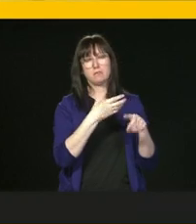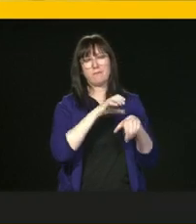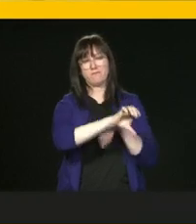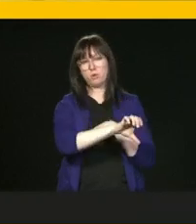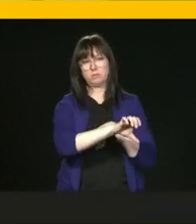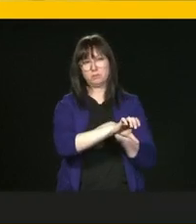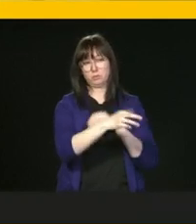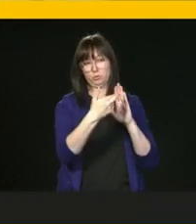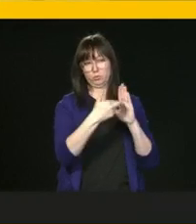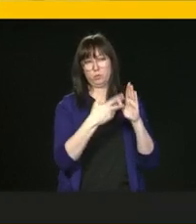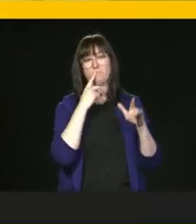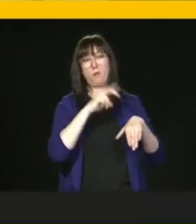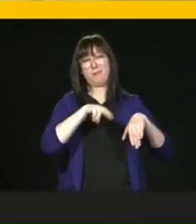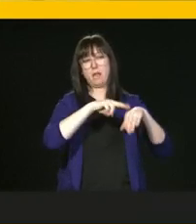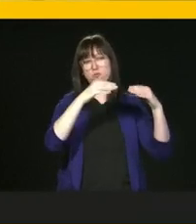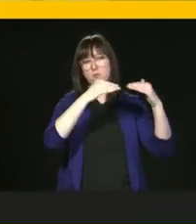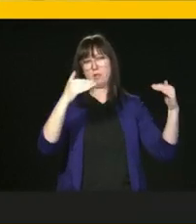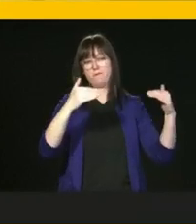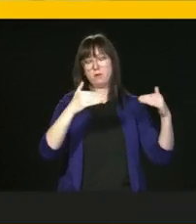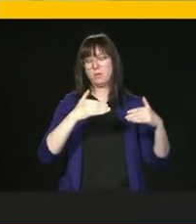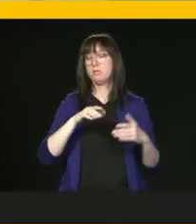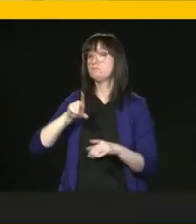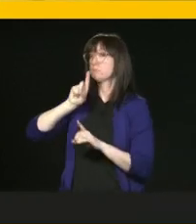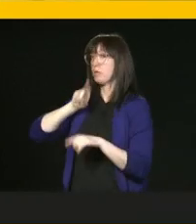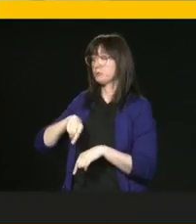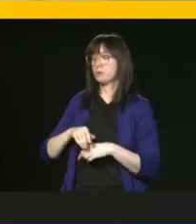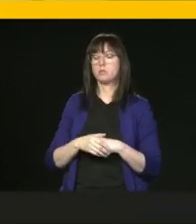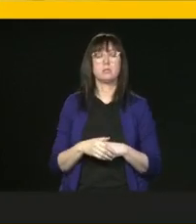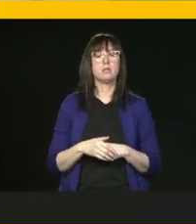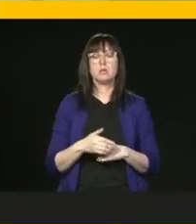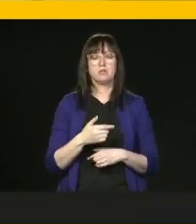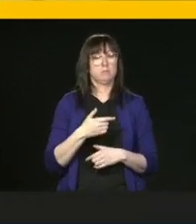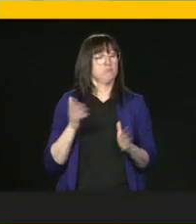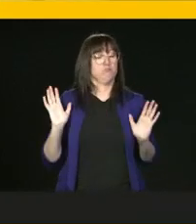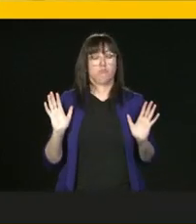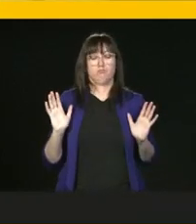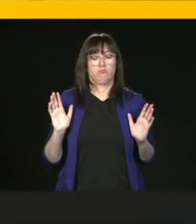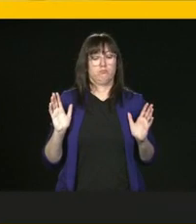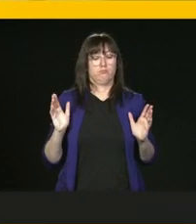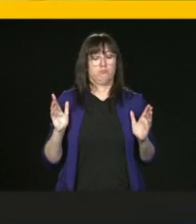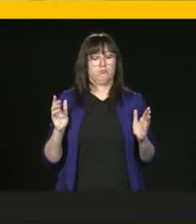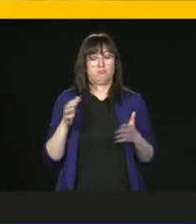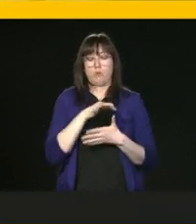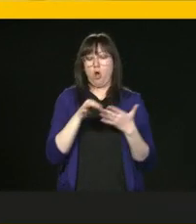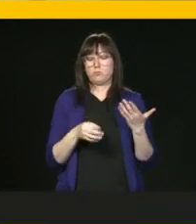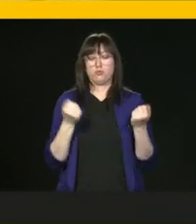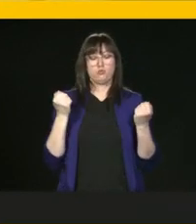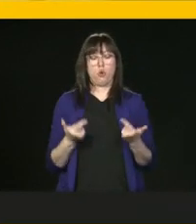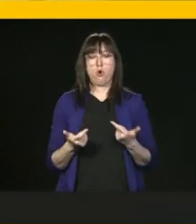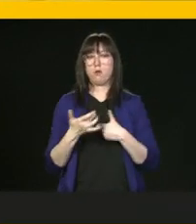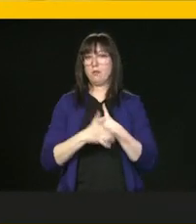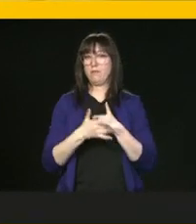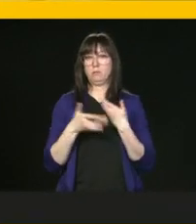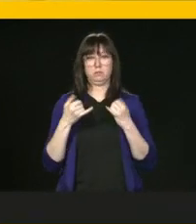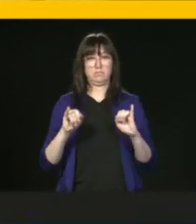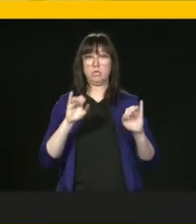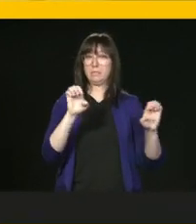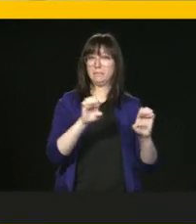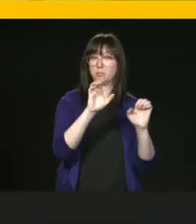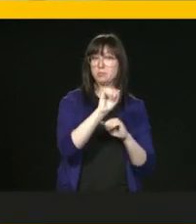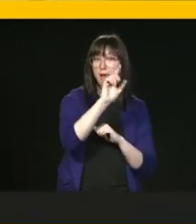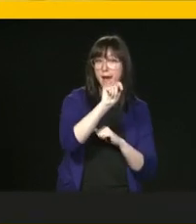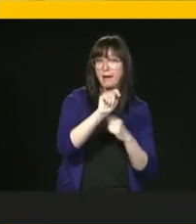you're looking at the national level? I can tell you that we haven't taken anything off the table, from the Emergencies Act to